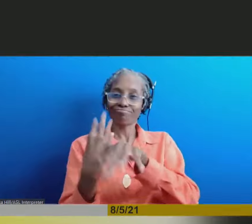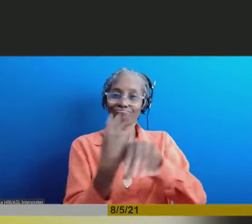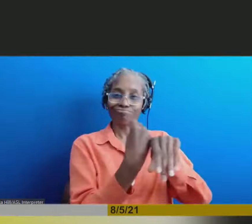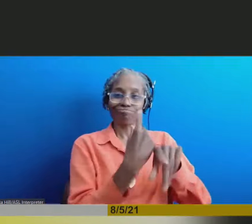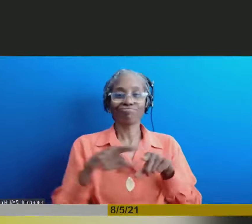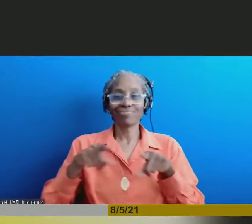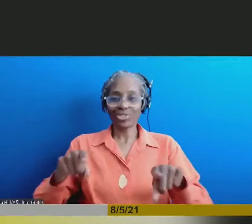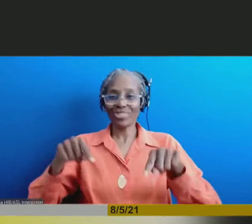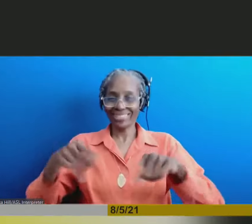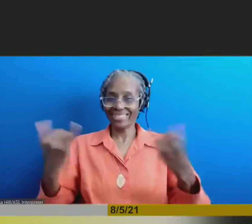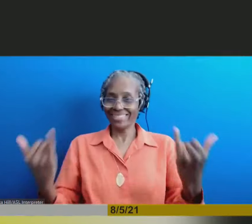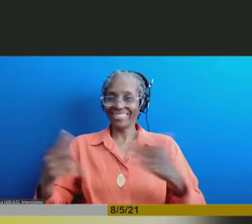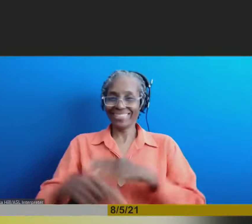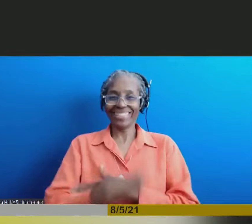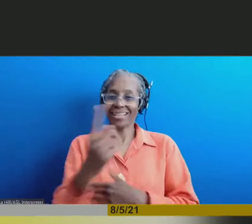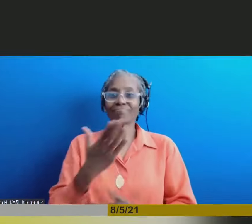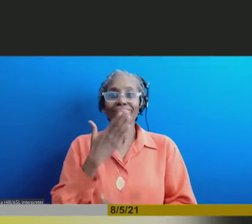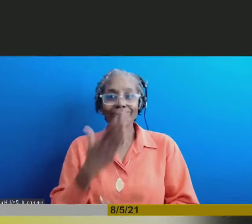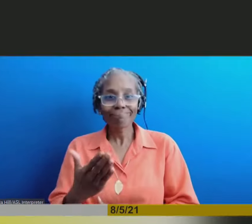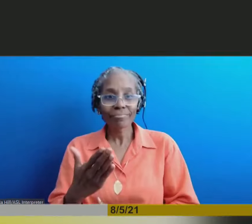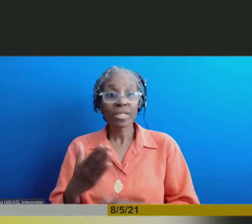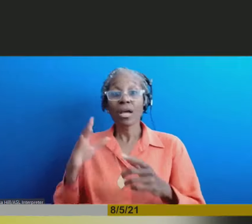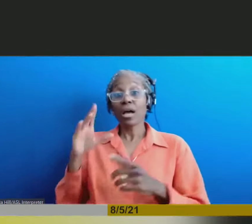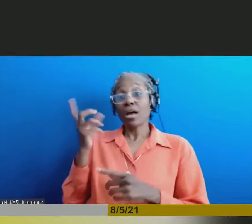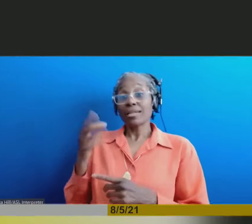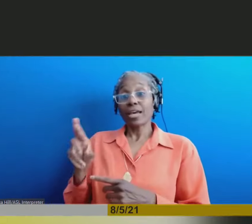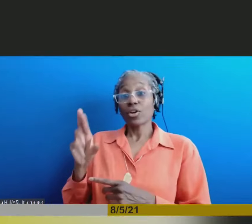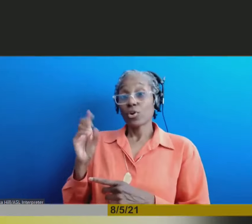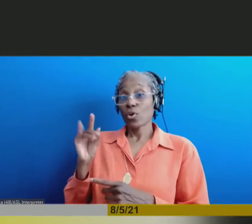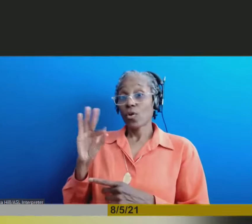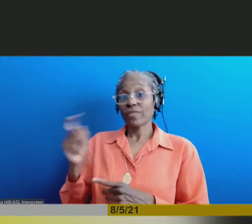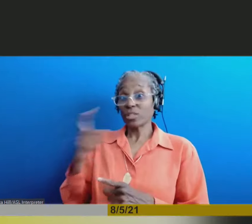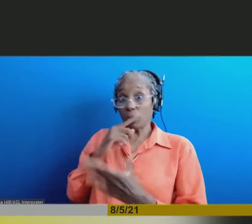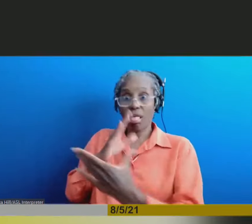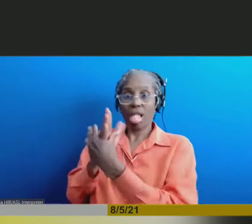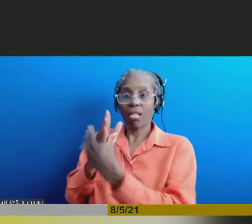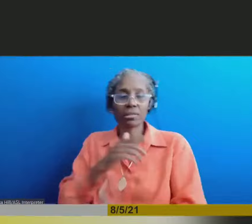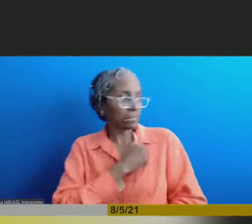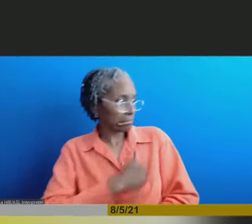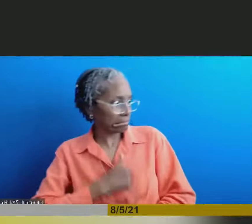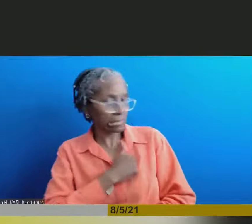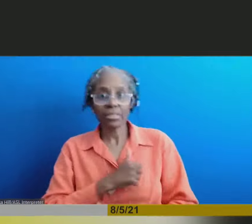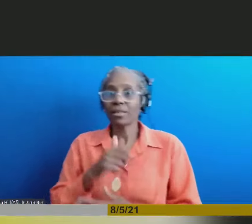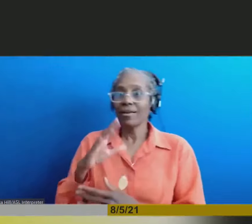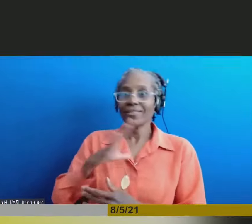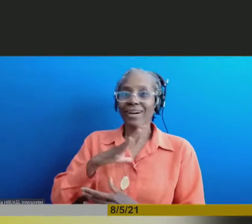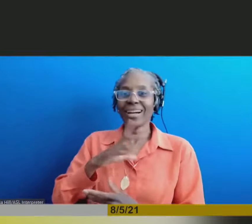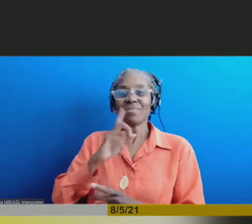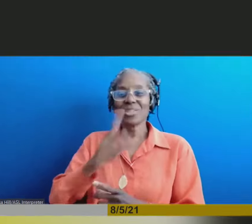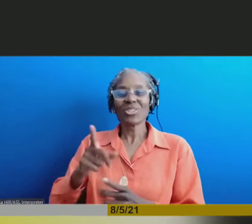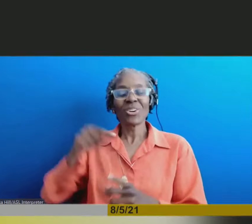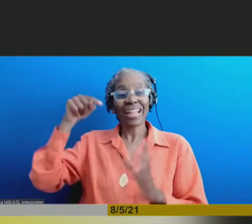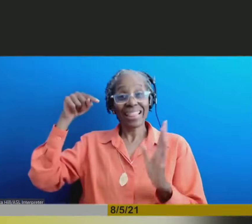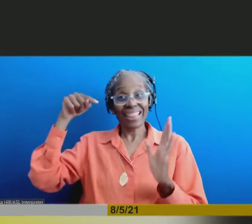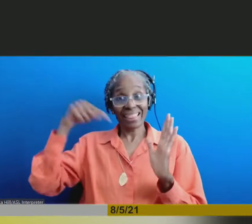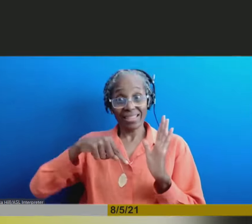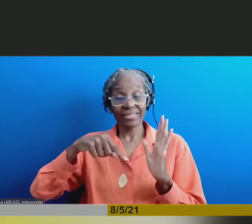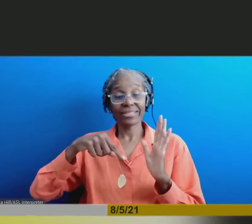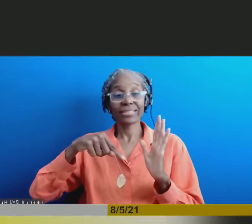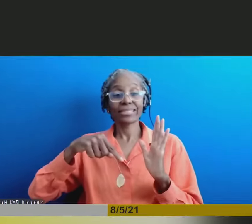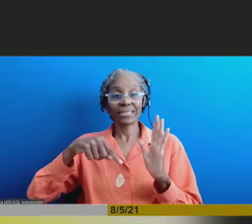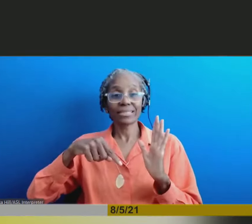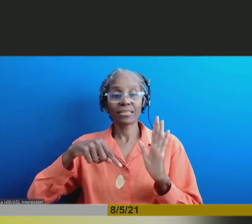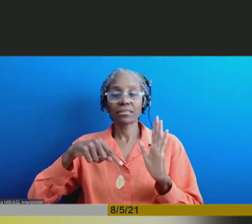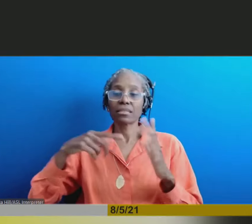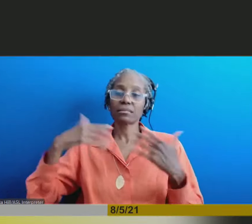this event today. And if I can just say one more thing, Katie, I just want to make sure that, this has been a long